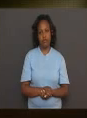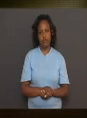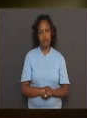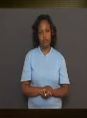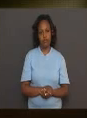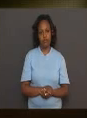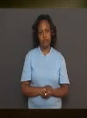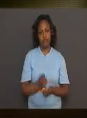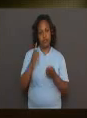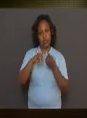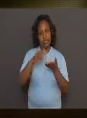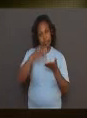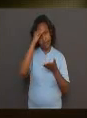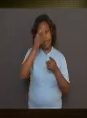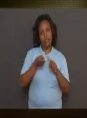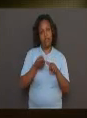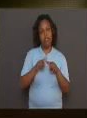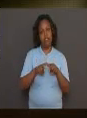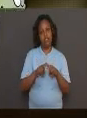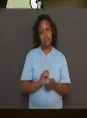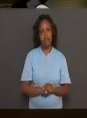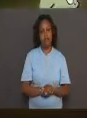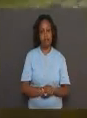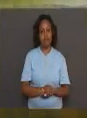Let's get back to our lesson.